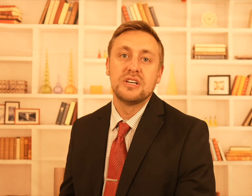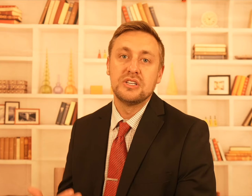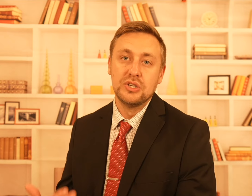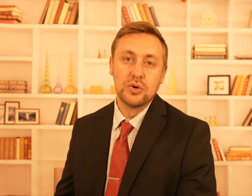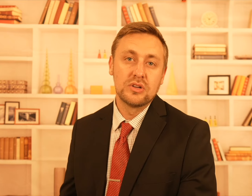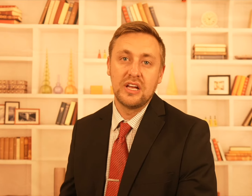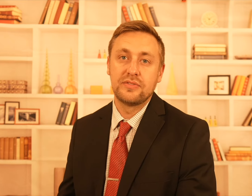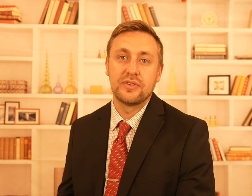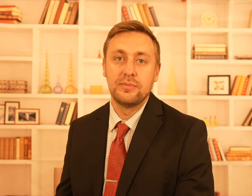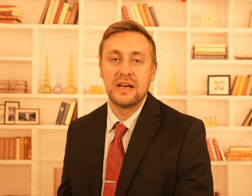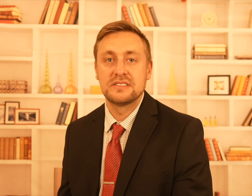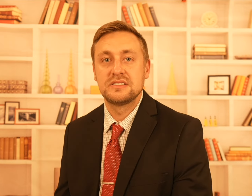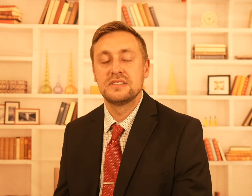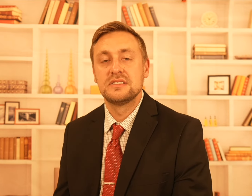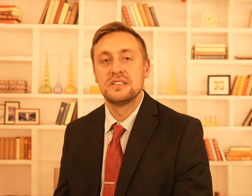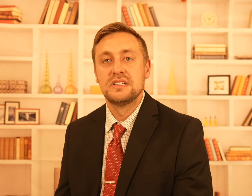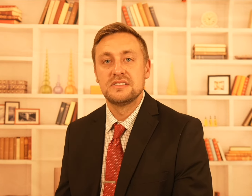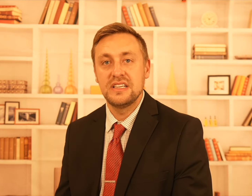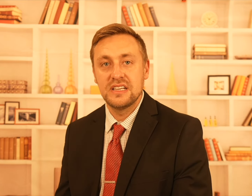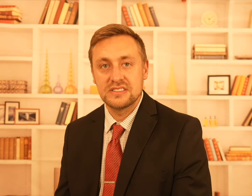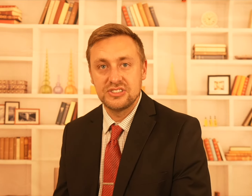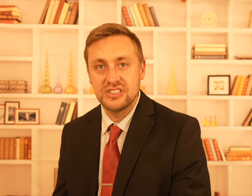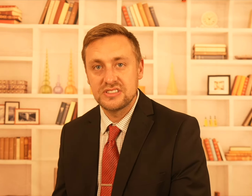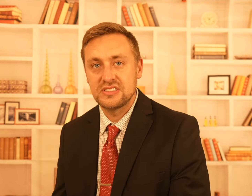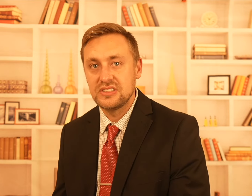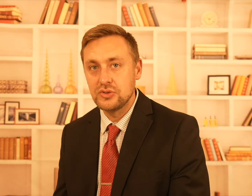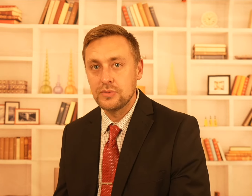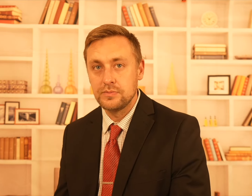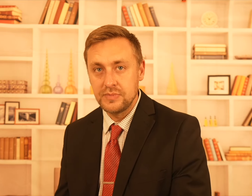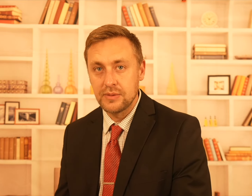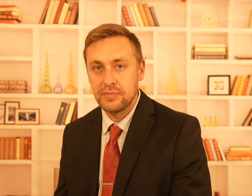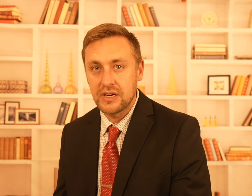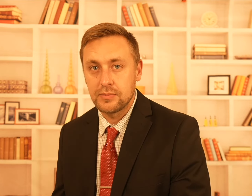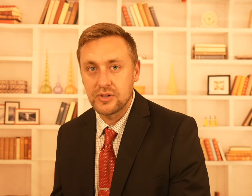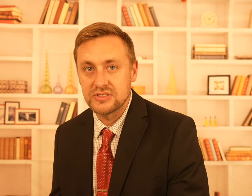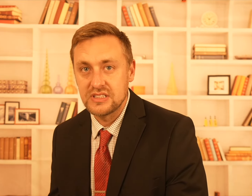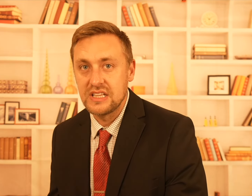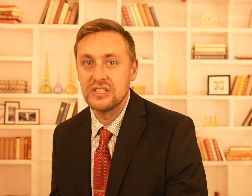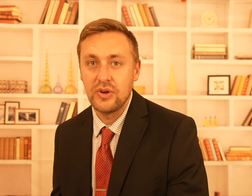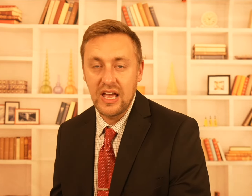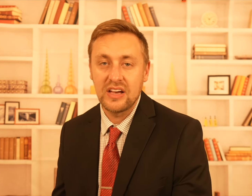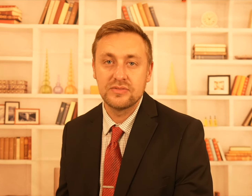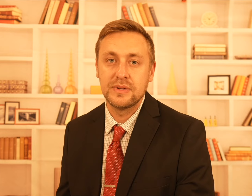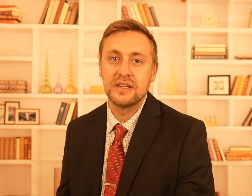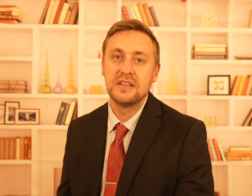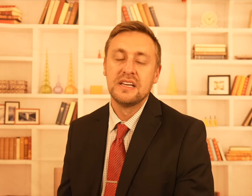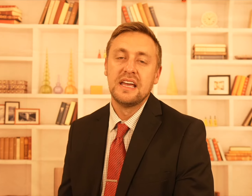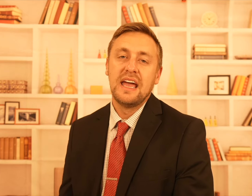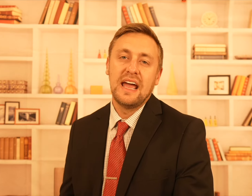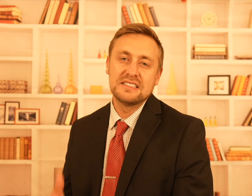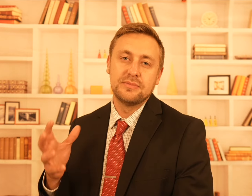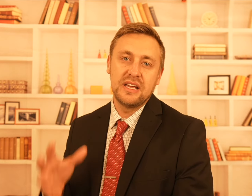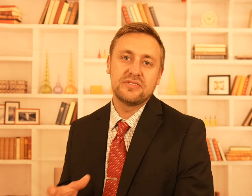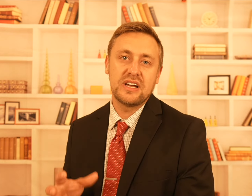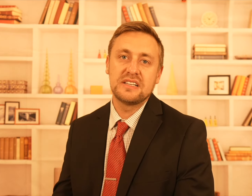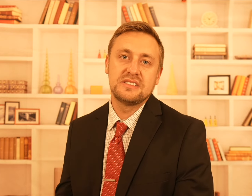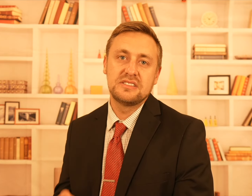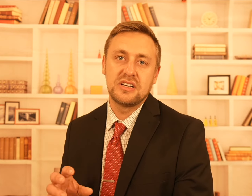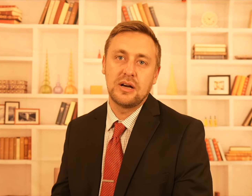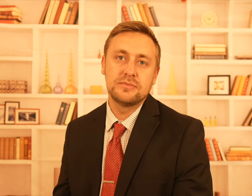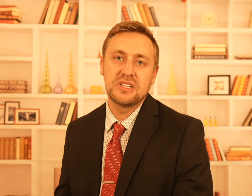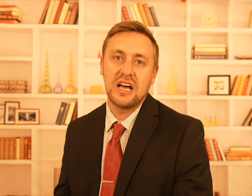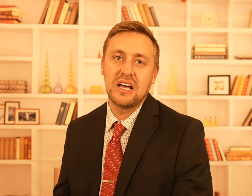interrupt your life for the best. Say yes to Jesus and be a better person than you have been. As the man of